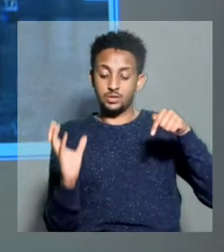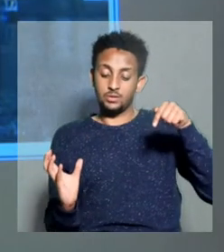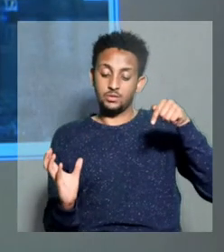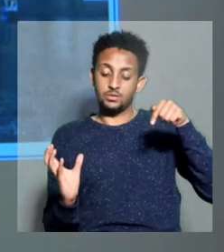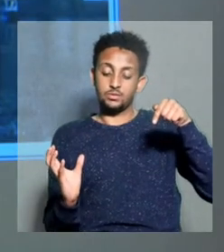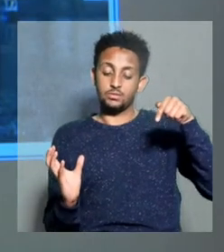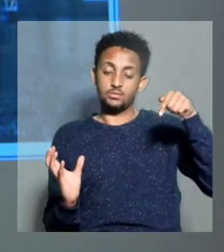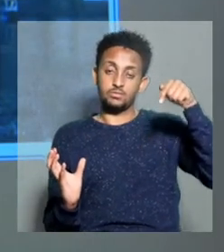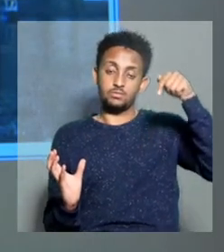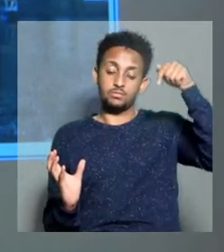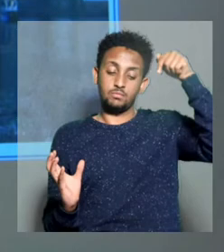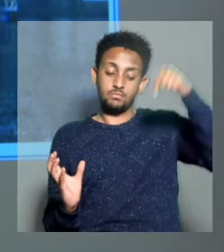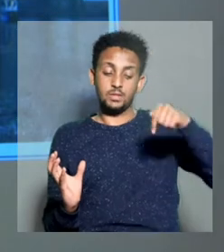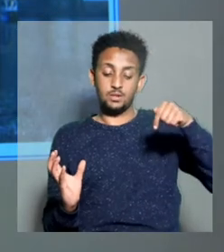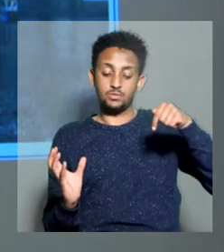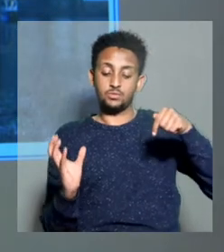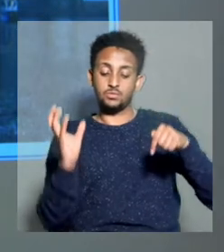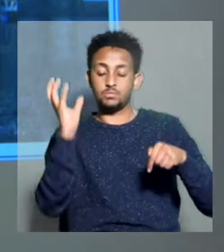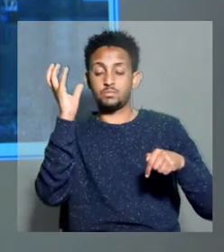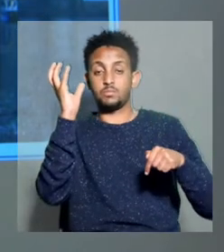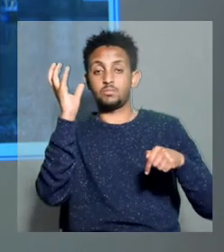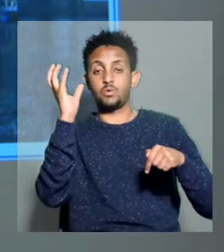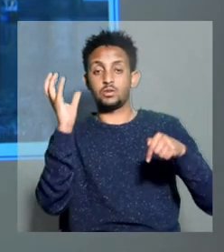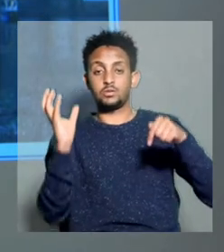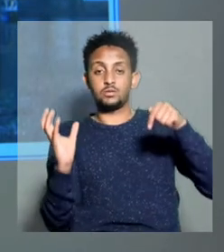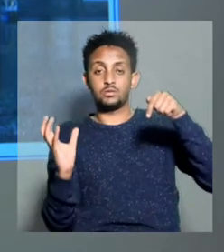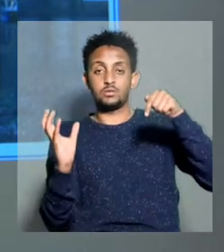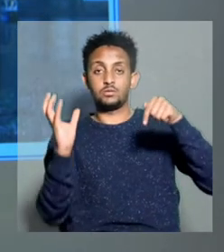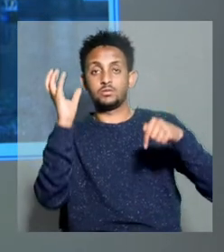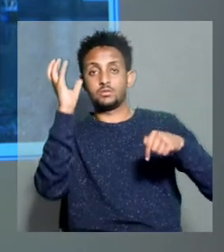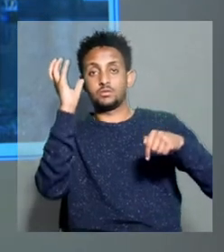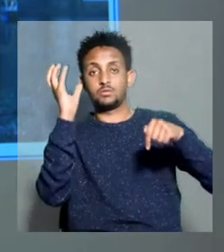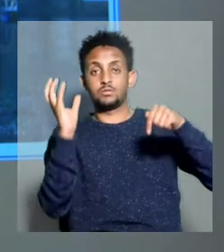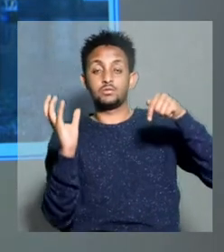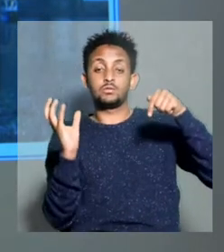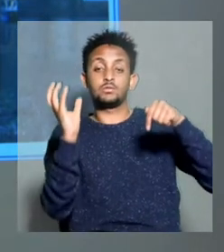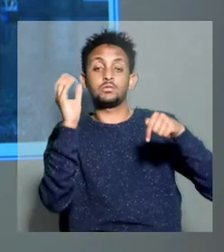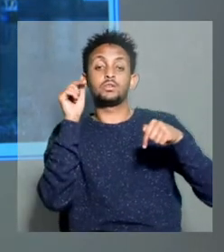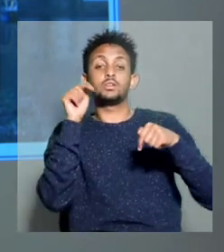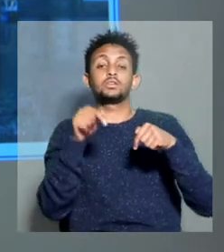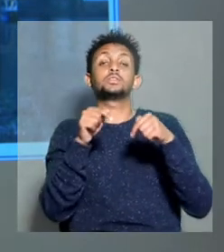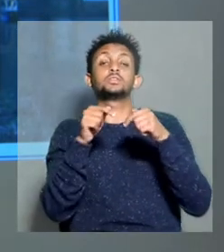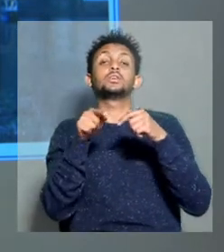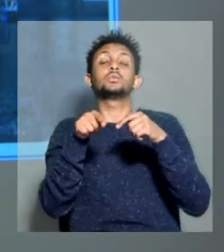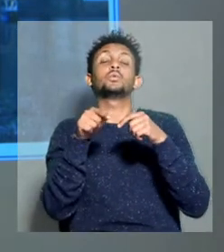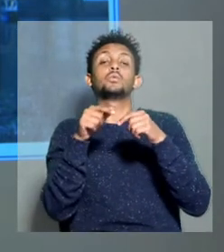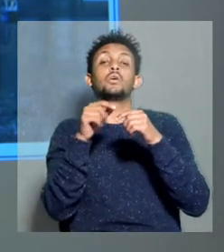you press a button here, you can lift the car upward. A huge amount of weight can be lifted so that the force is